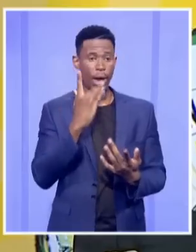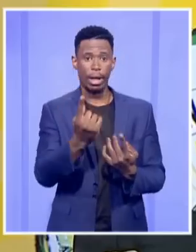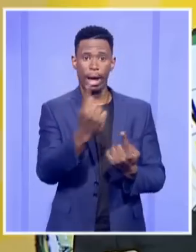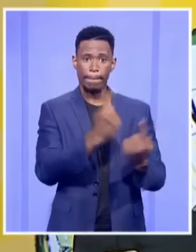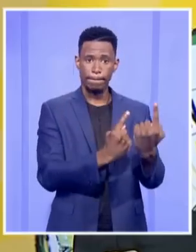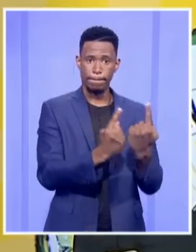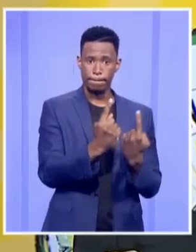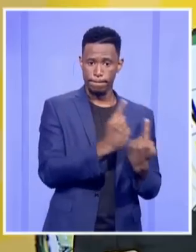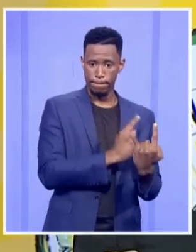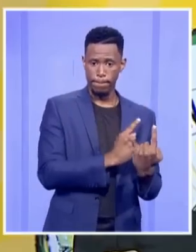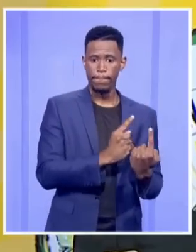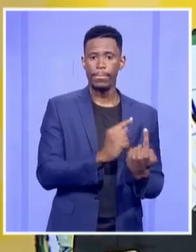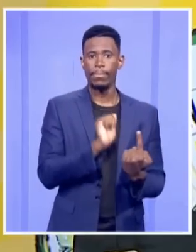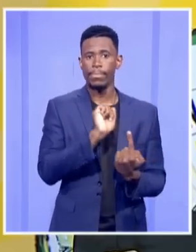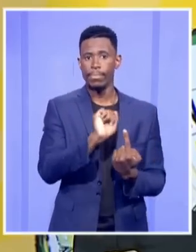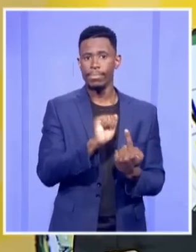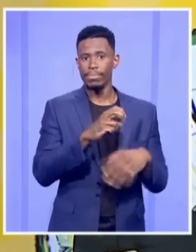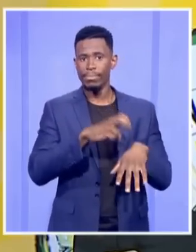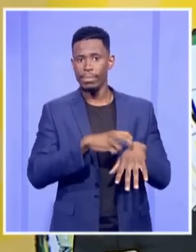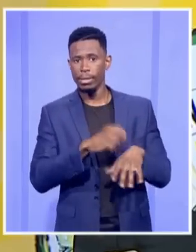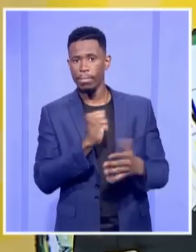them.